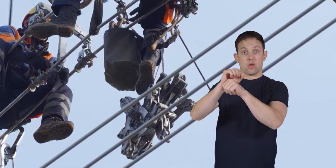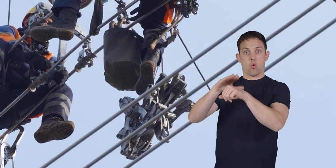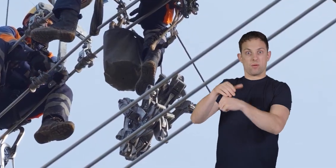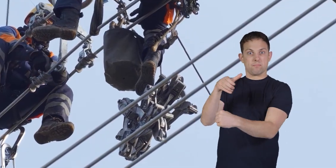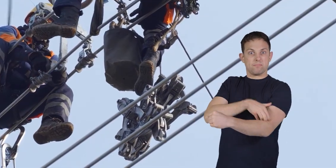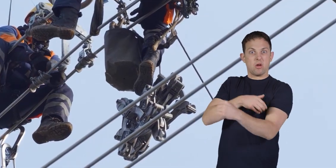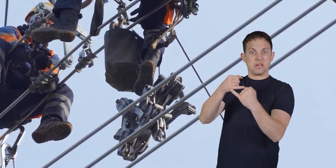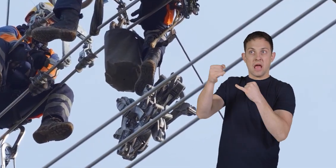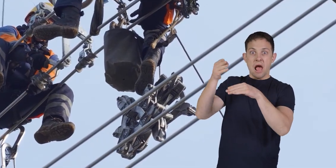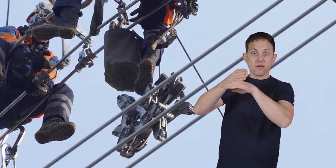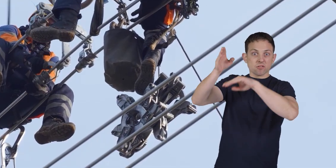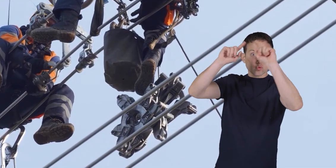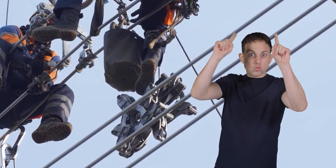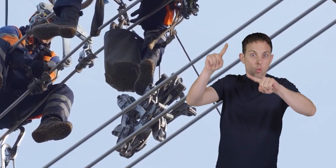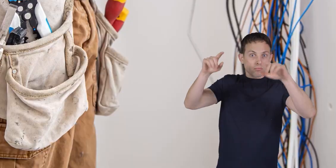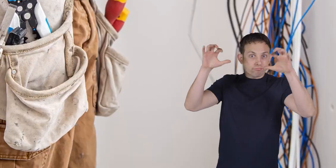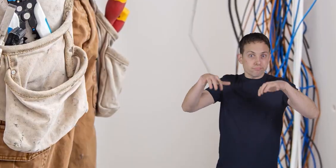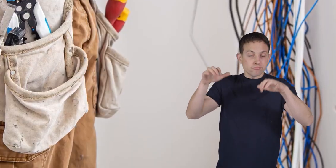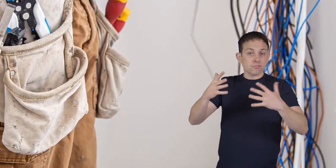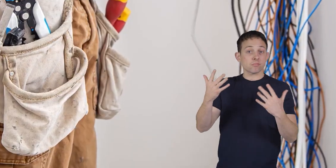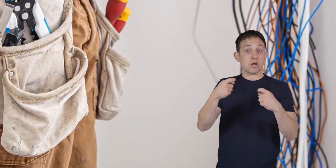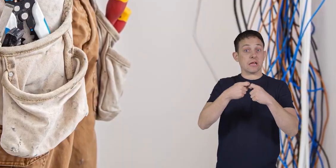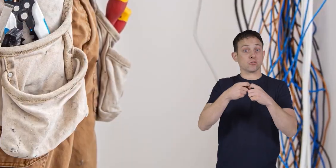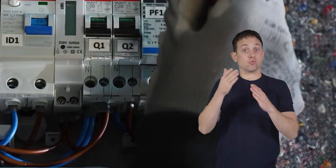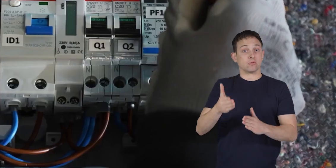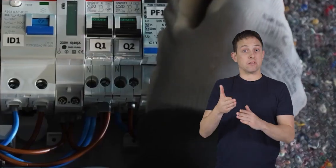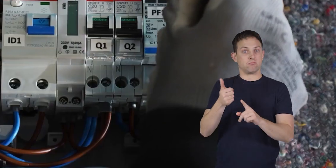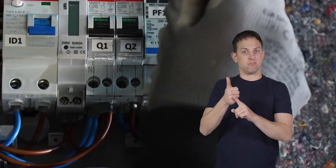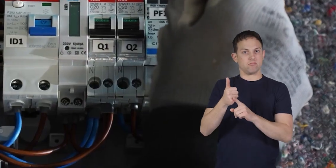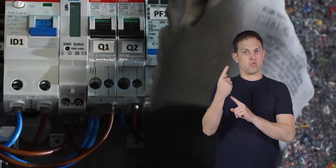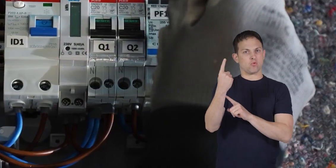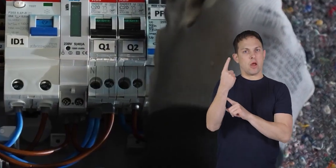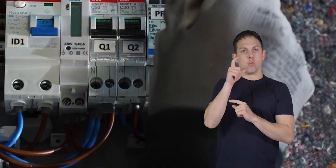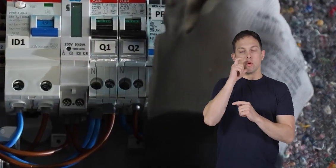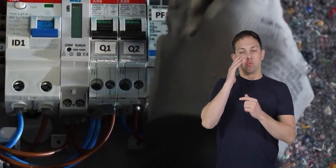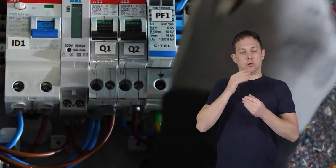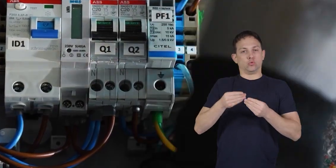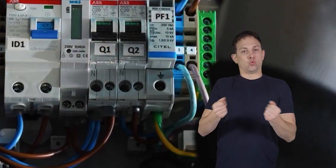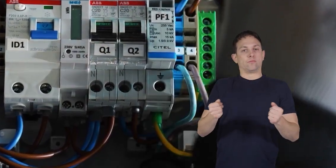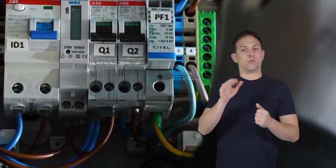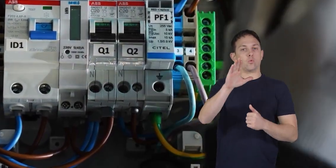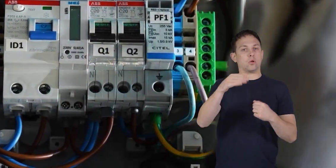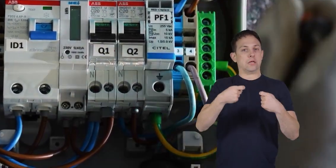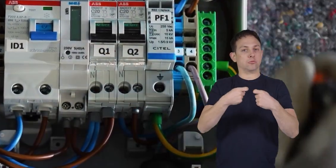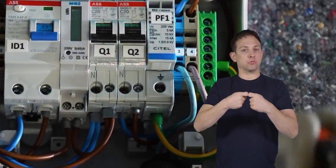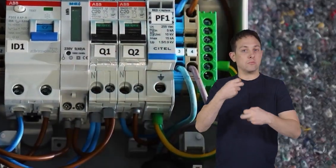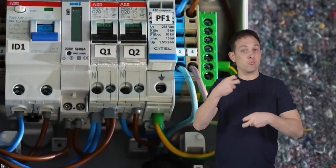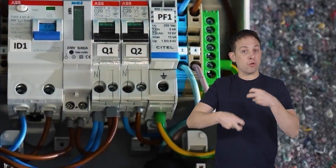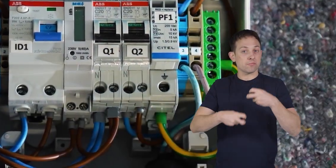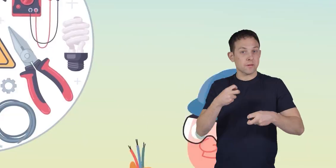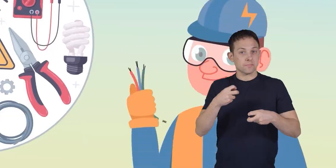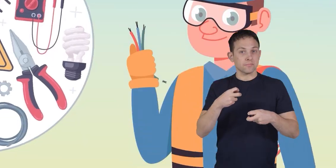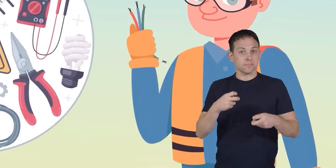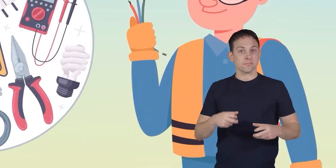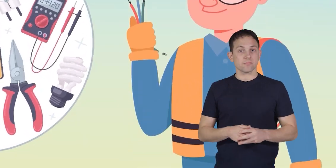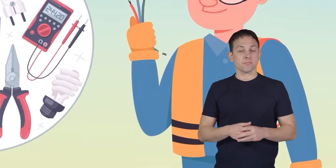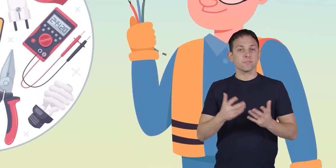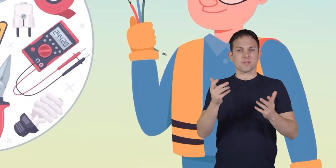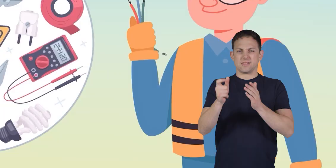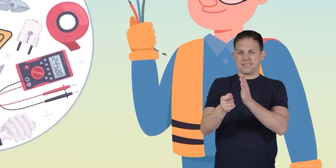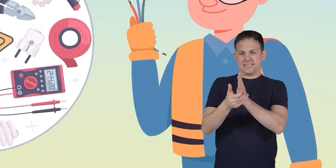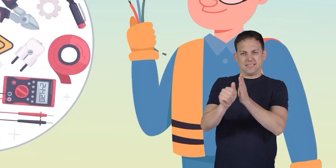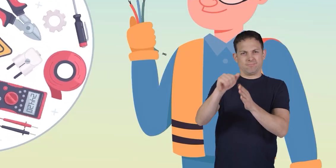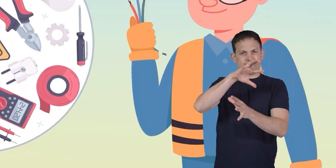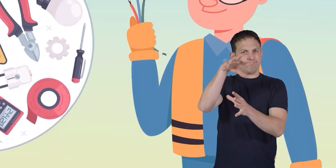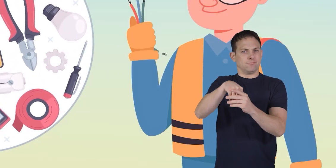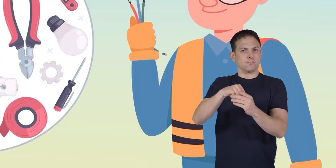on power lines after a storm, an electrician is the one who will solve your electrical problems. What skills